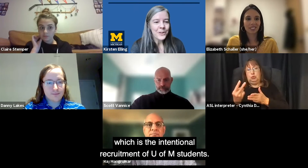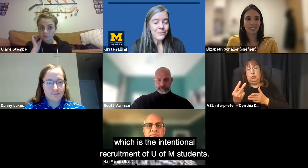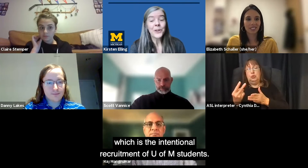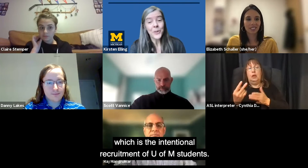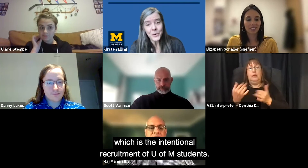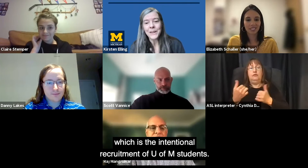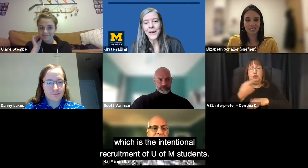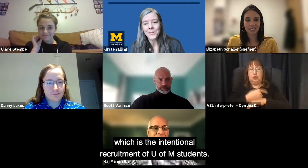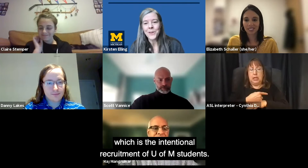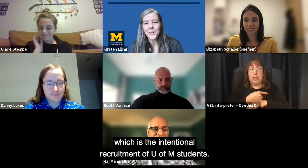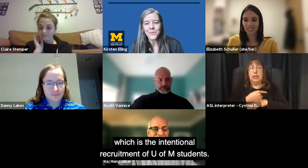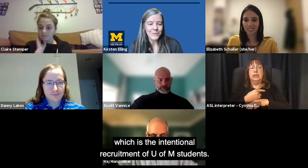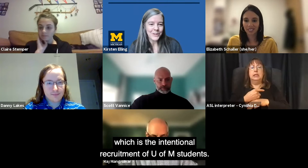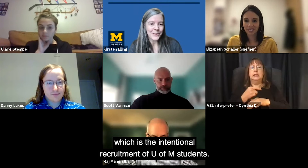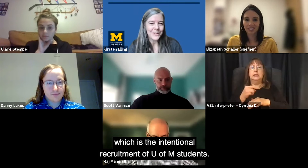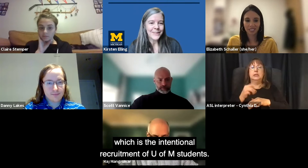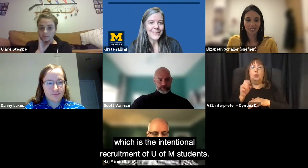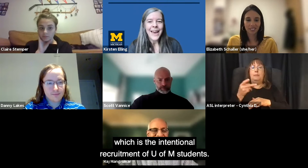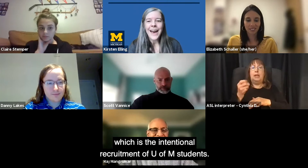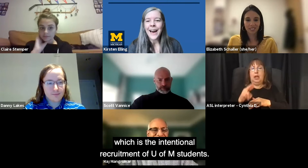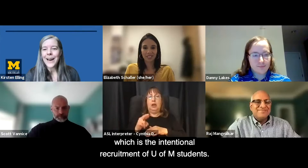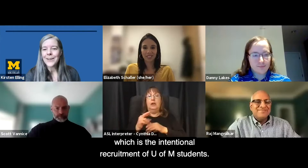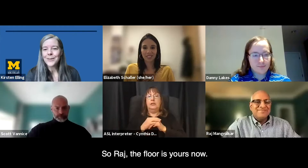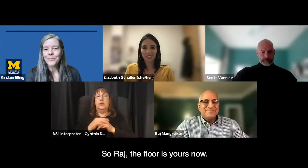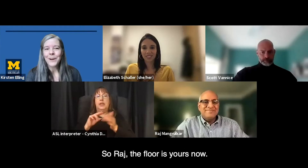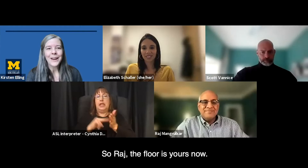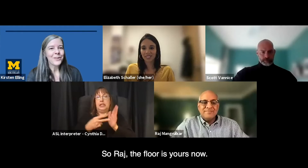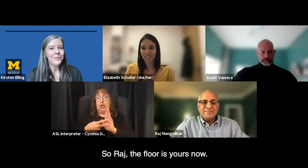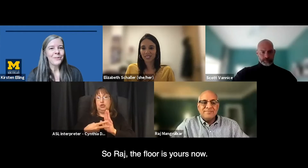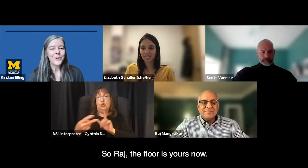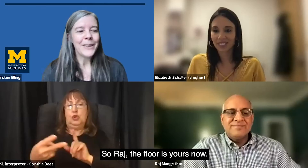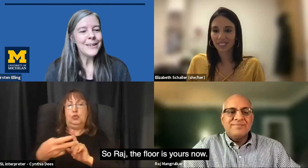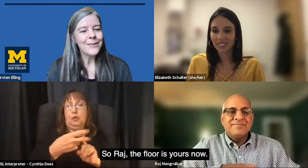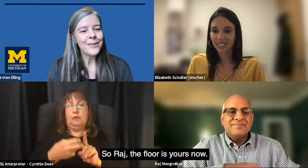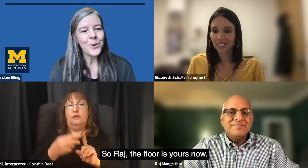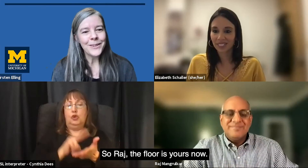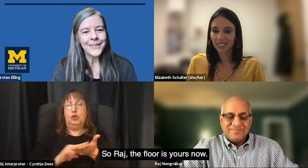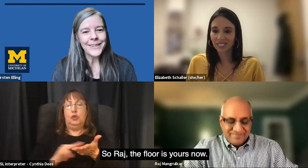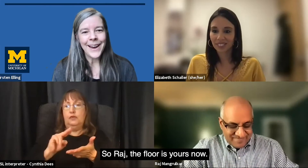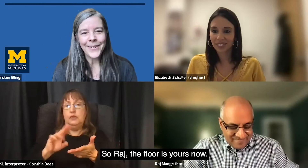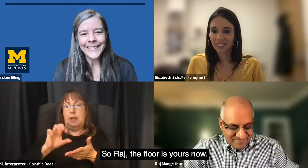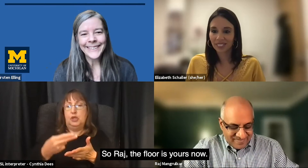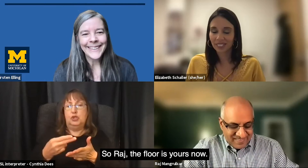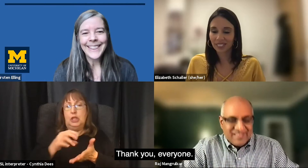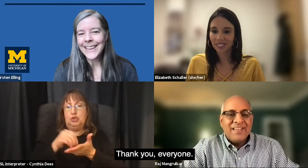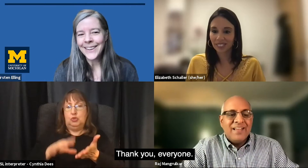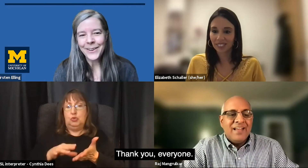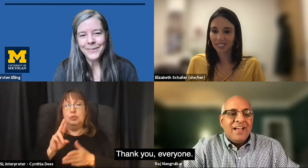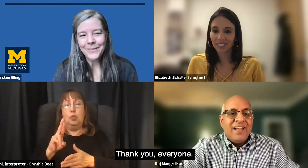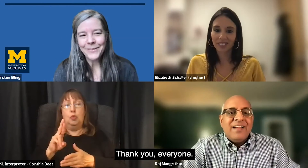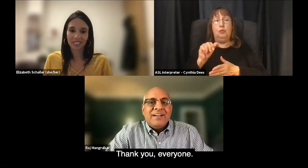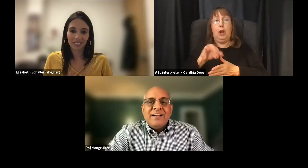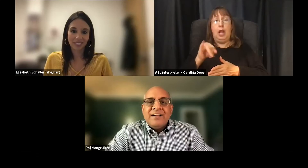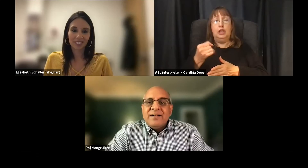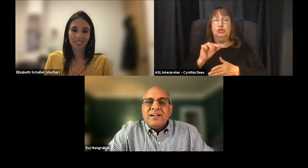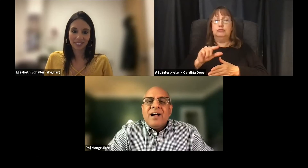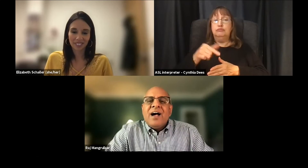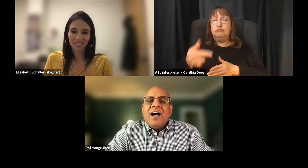intentional recruitment of U of M students. So Raj, the floor is yours now. Thank you,